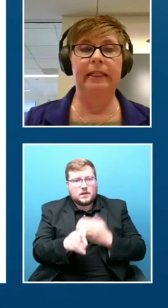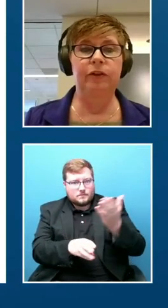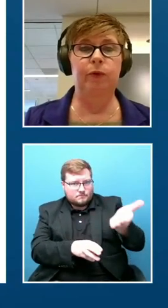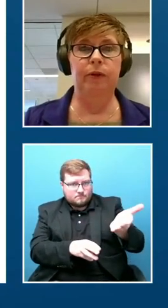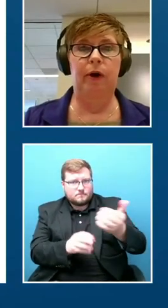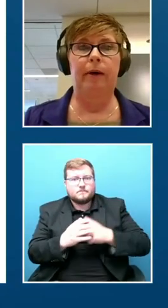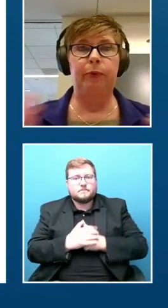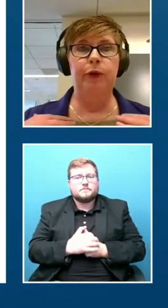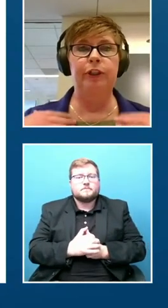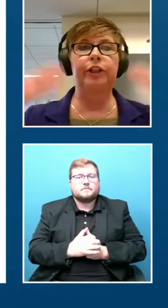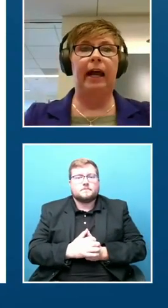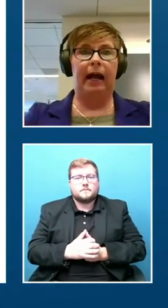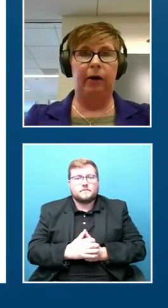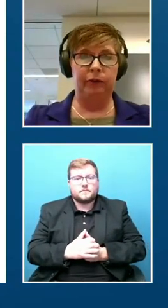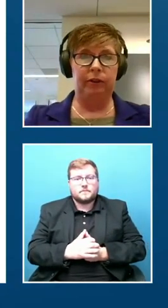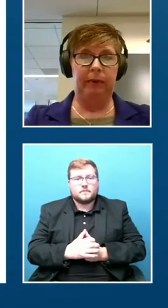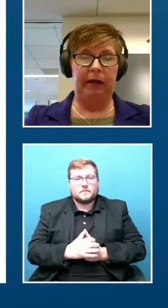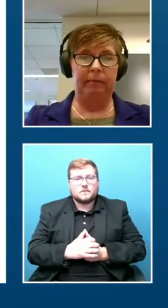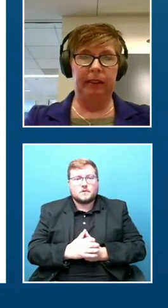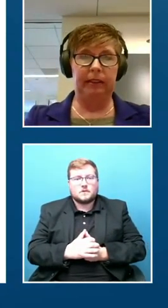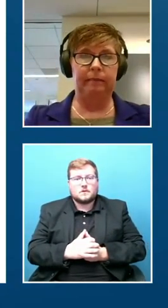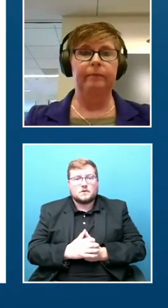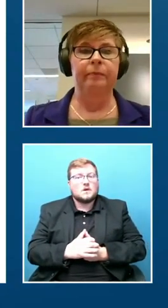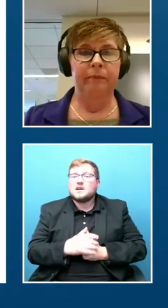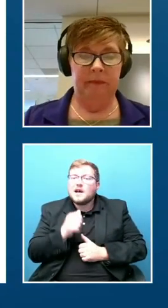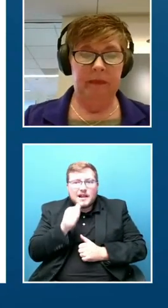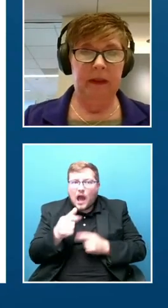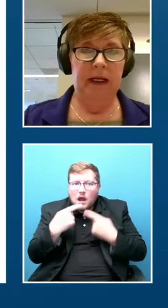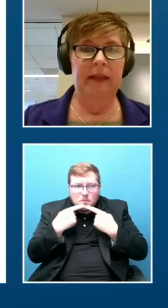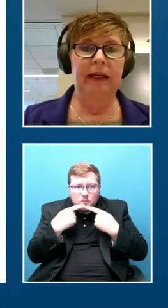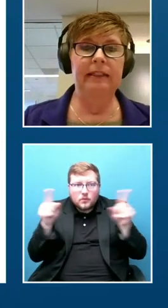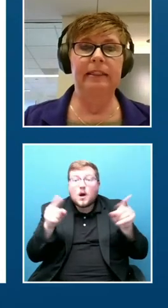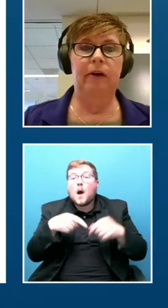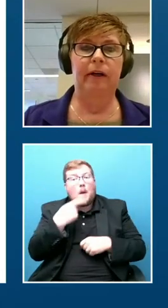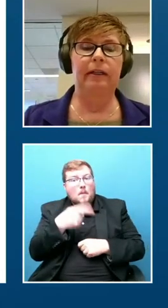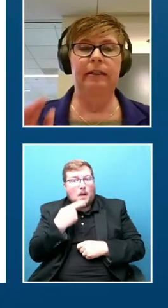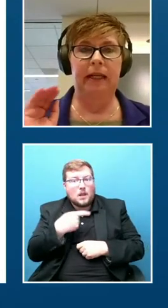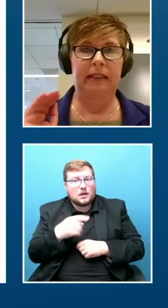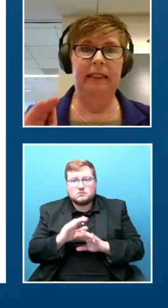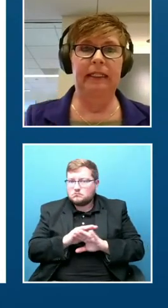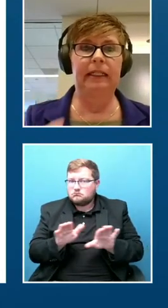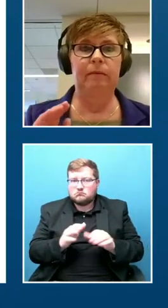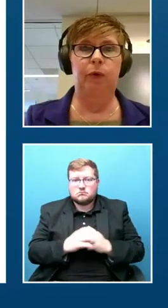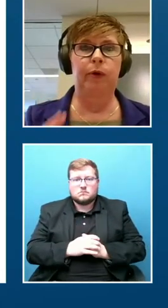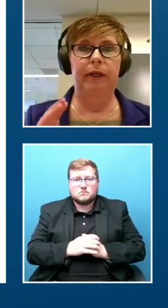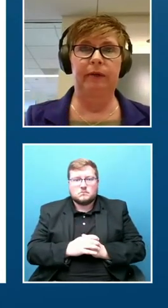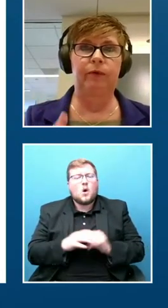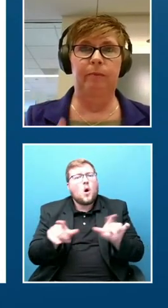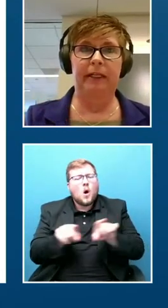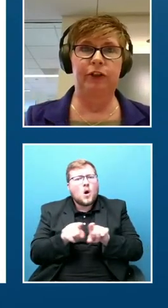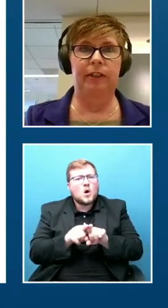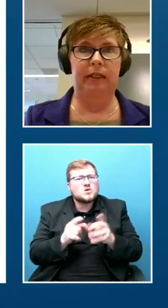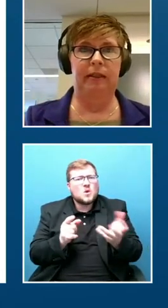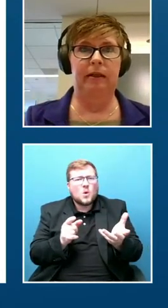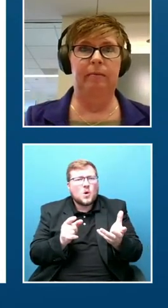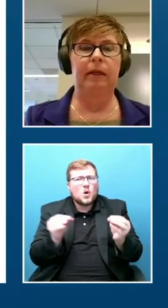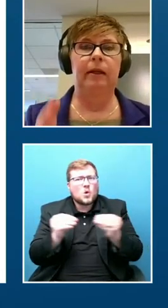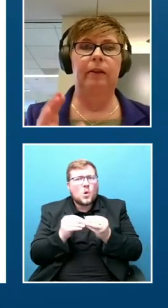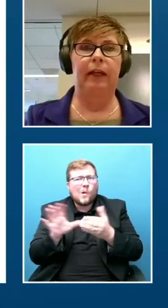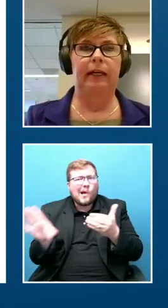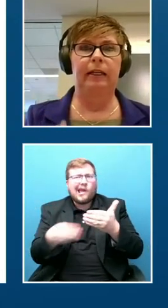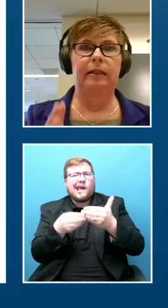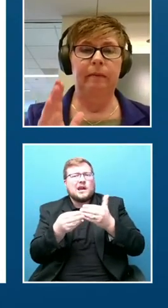But these were not pushed out to the public, and they did not contain any more information in